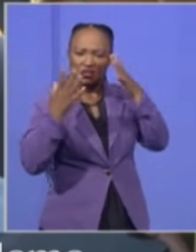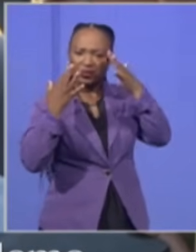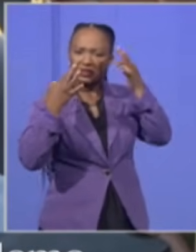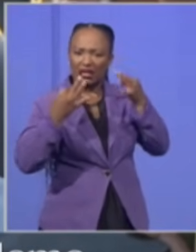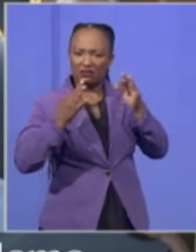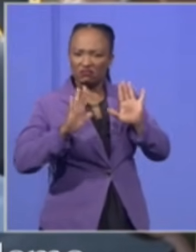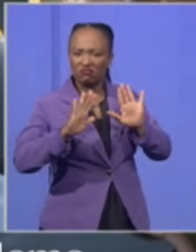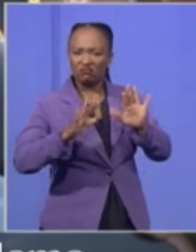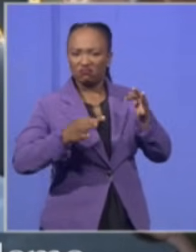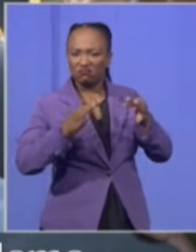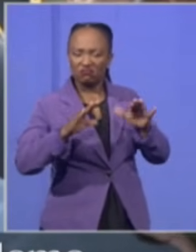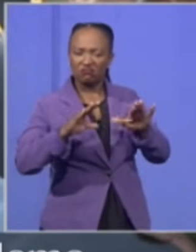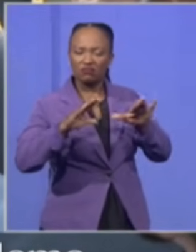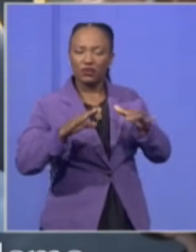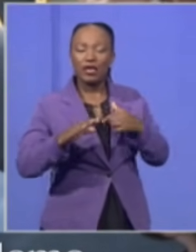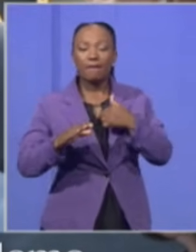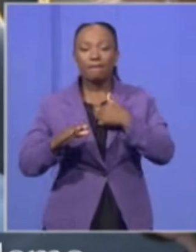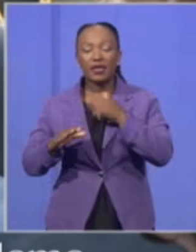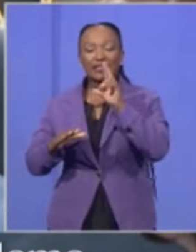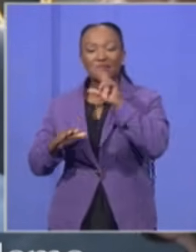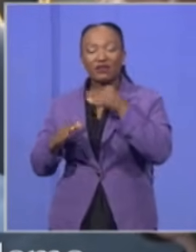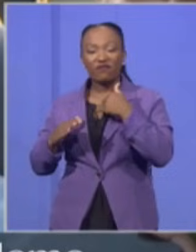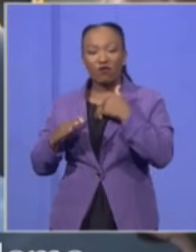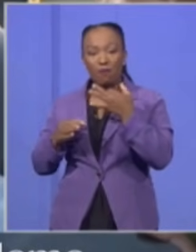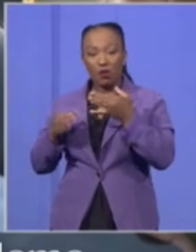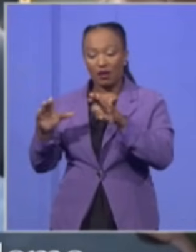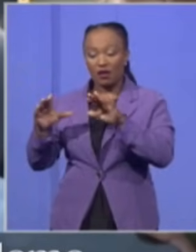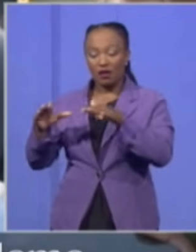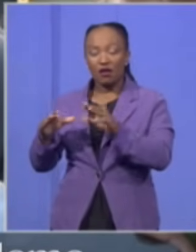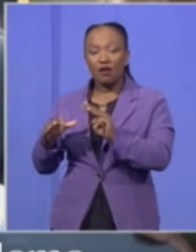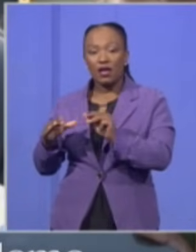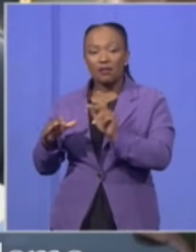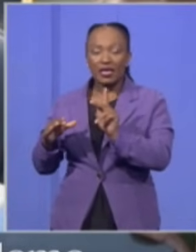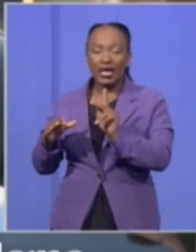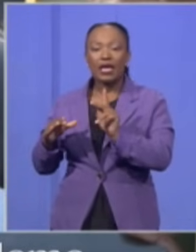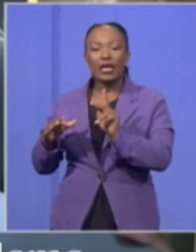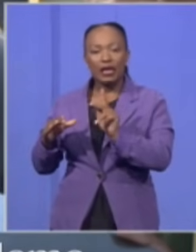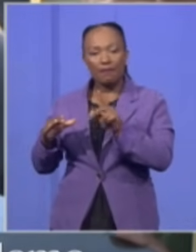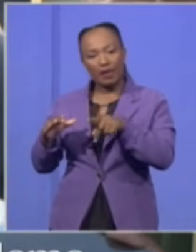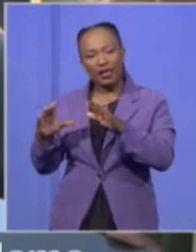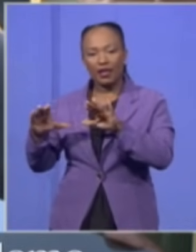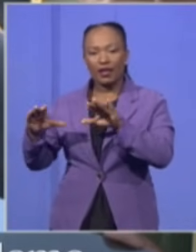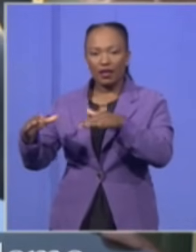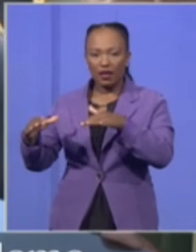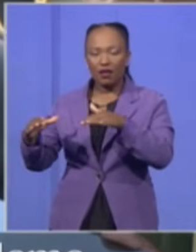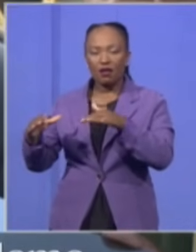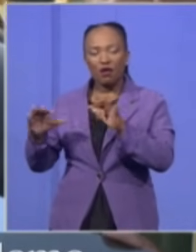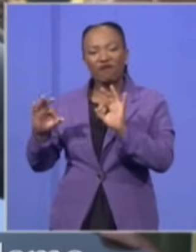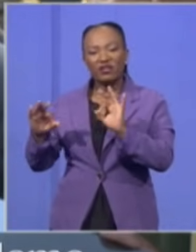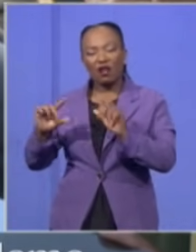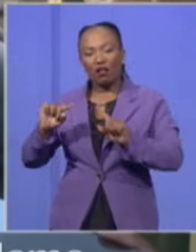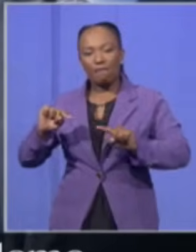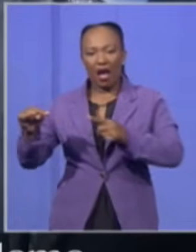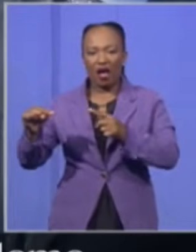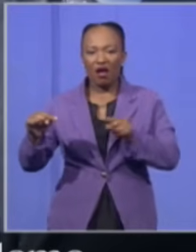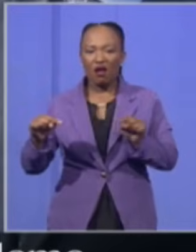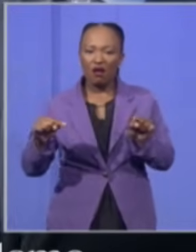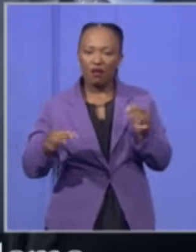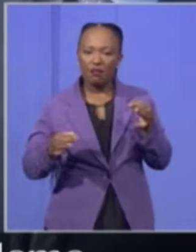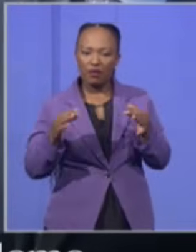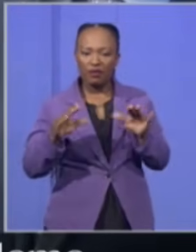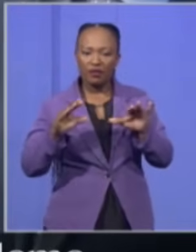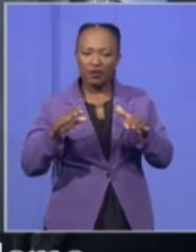party. I can only speak for our party, which is Umkhonto weSizwe Party, the official opposition party in this country. We would not